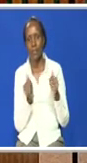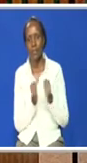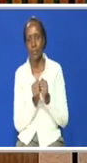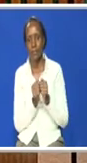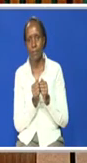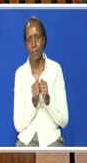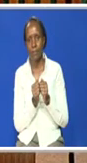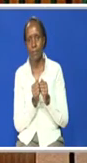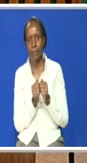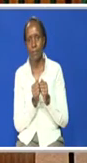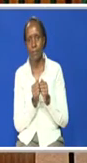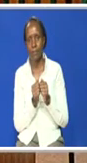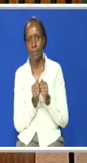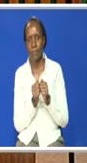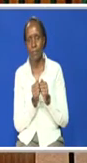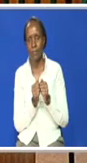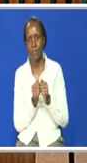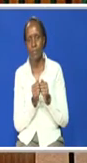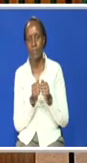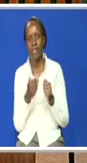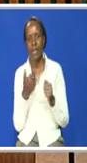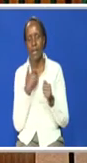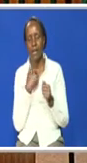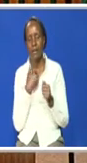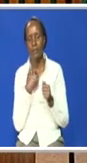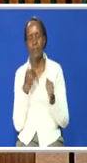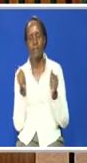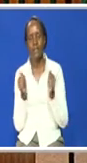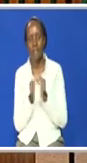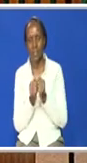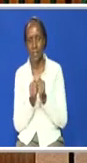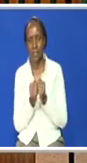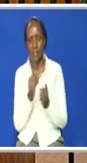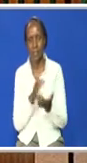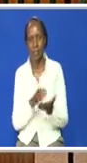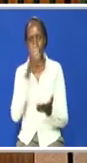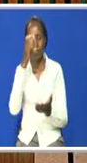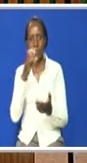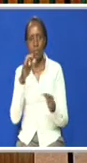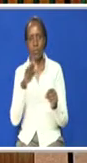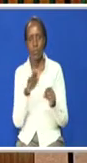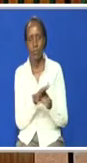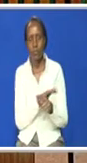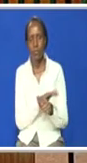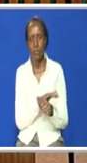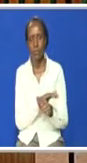6, 7, 8, 9, 10. I have 10 bottle tops.